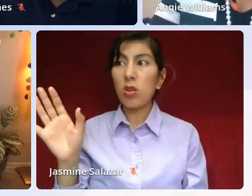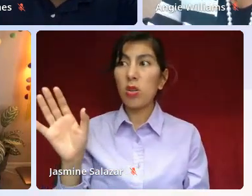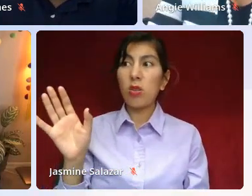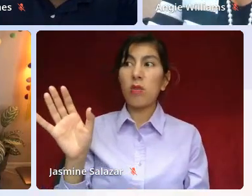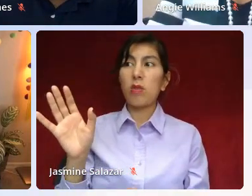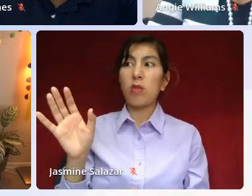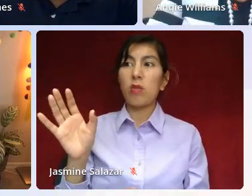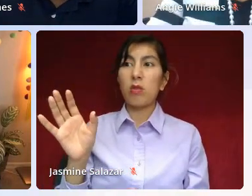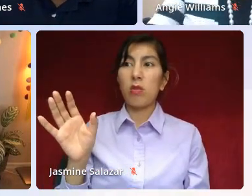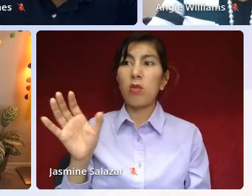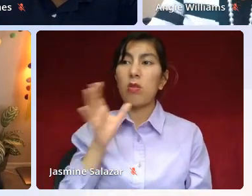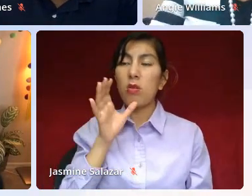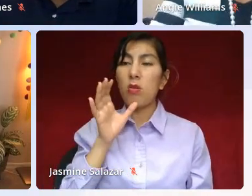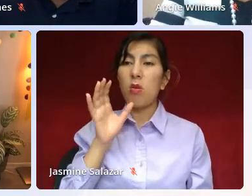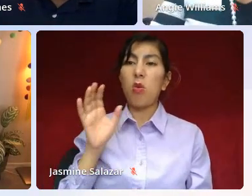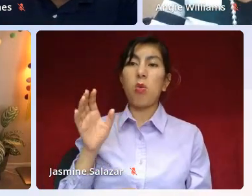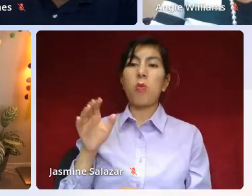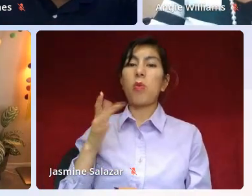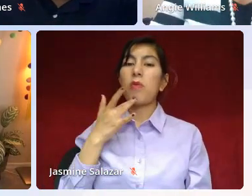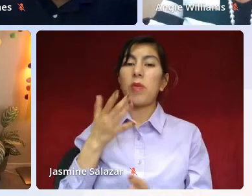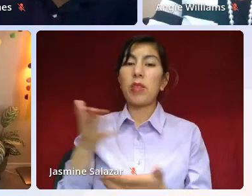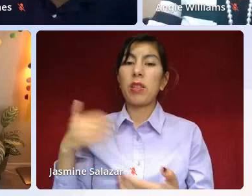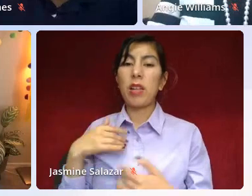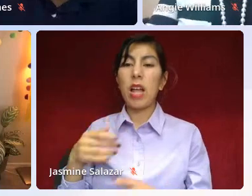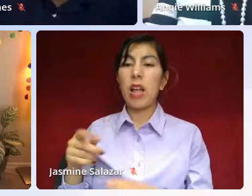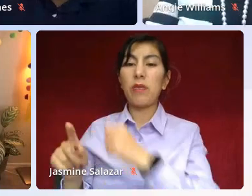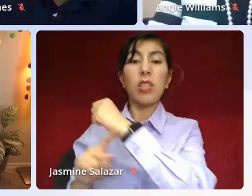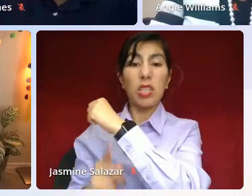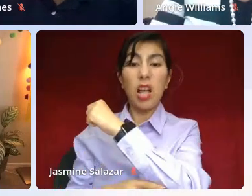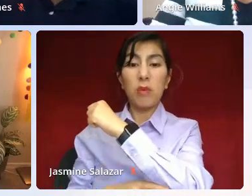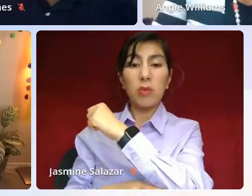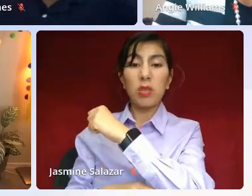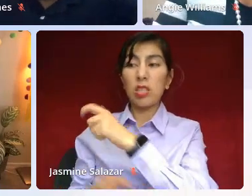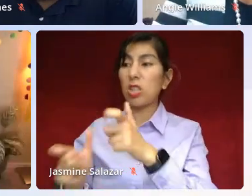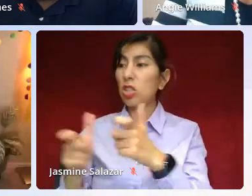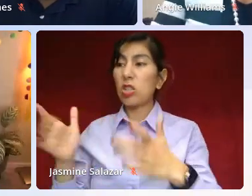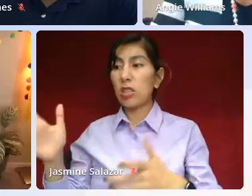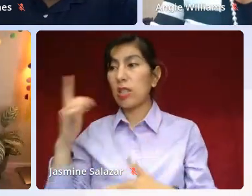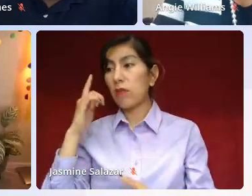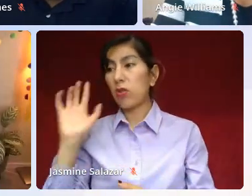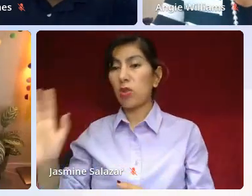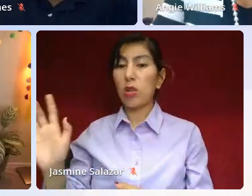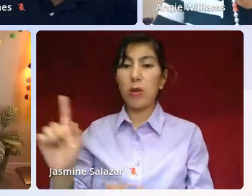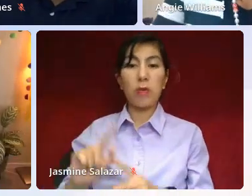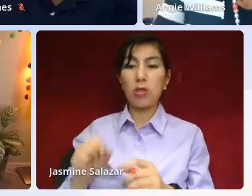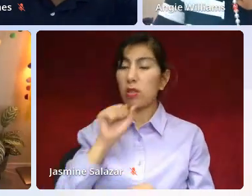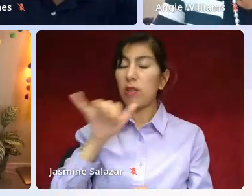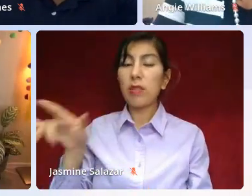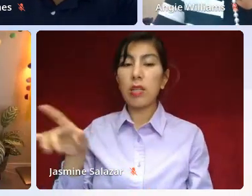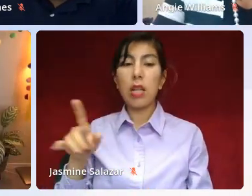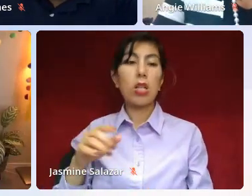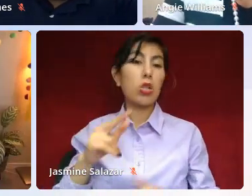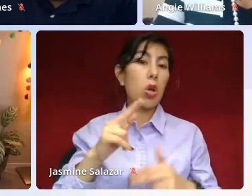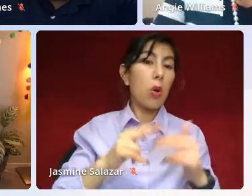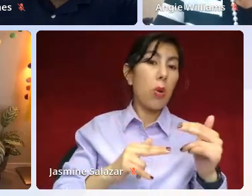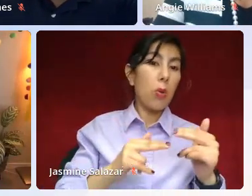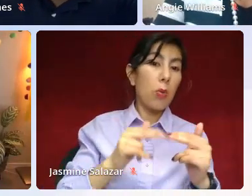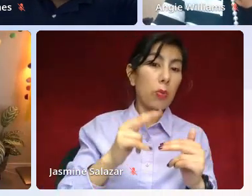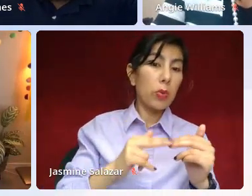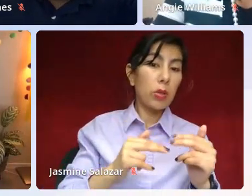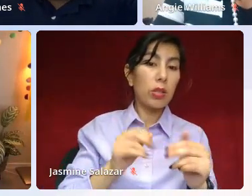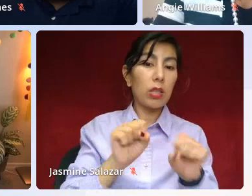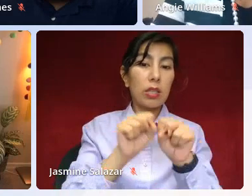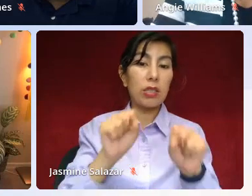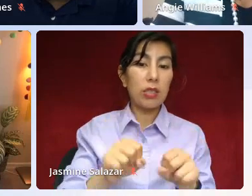that house. There's a dumpster in the driveway. It's a big day for my mom. But that idea of building a system is not just we built it and we're done. It's we've